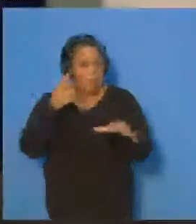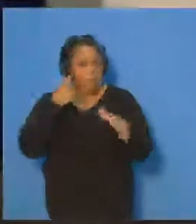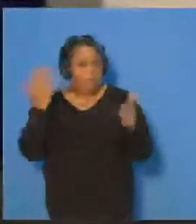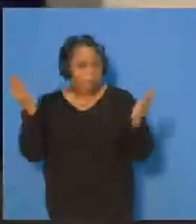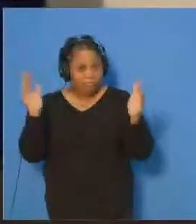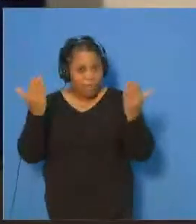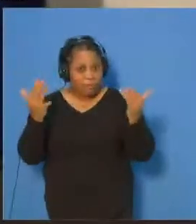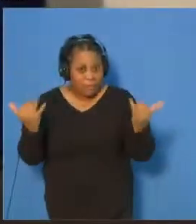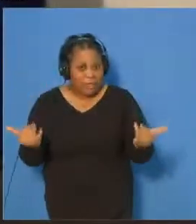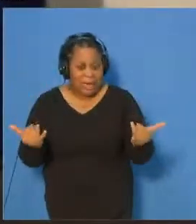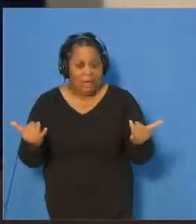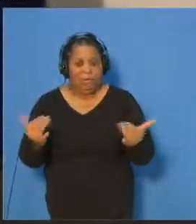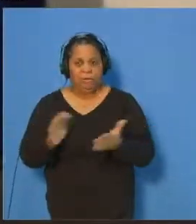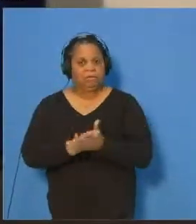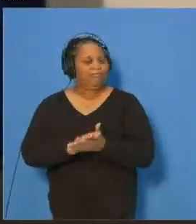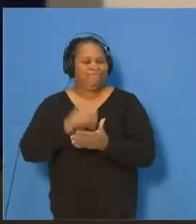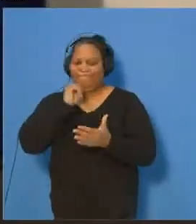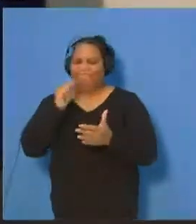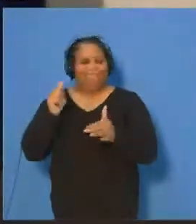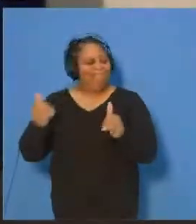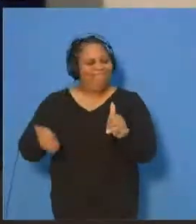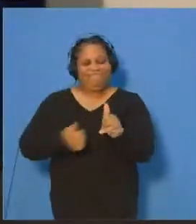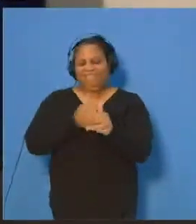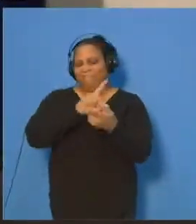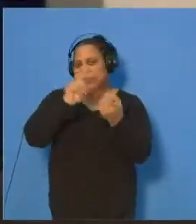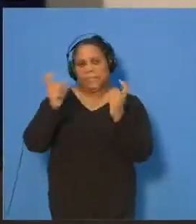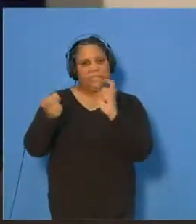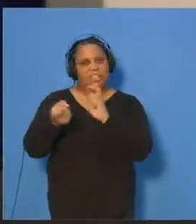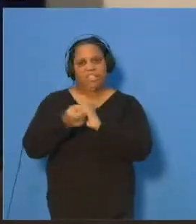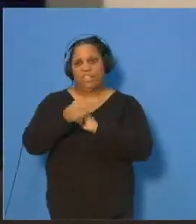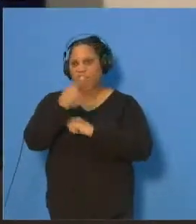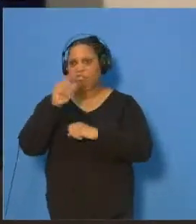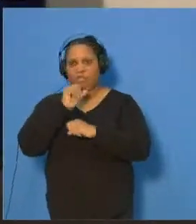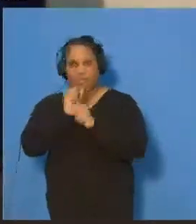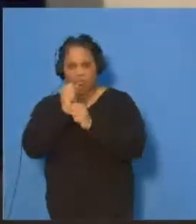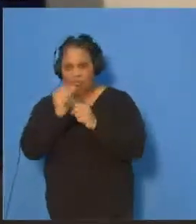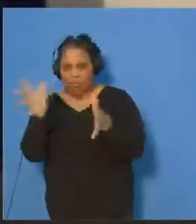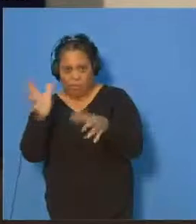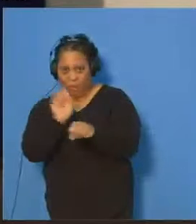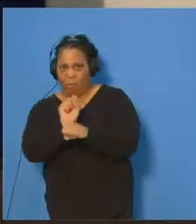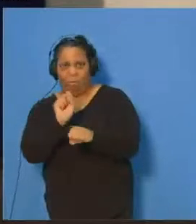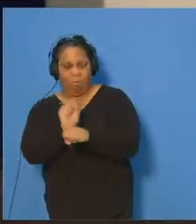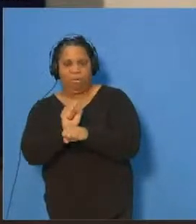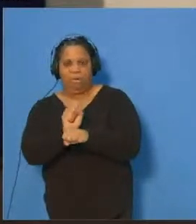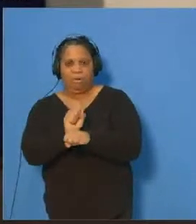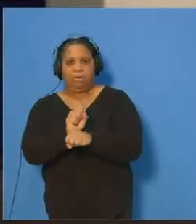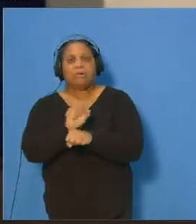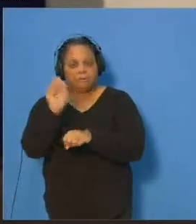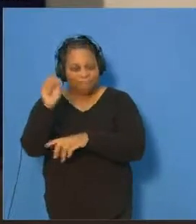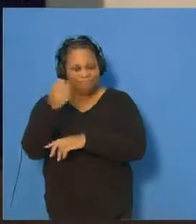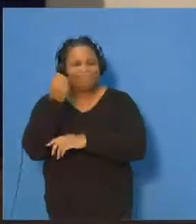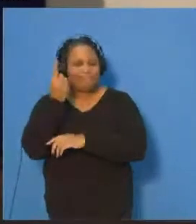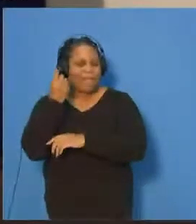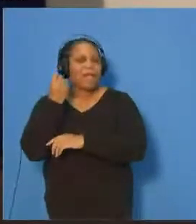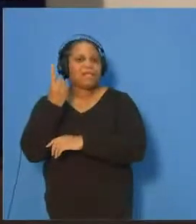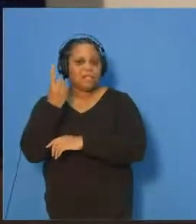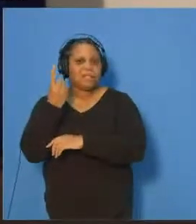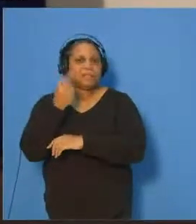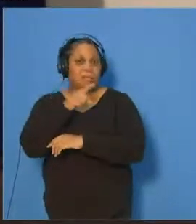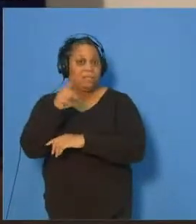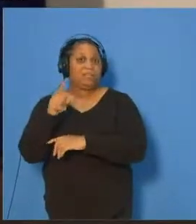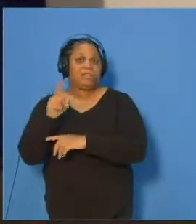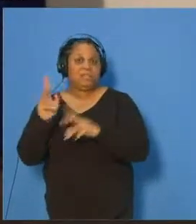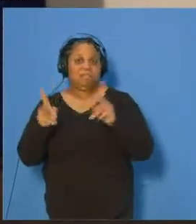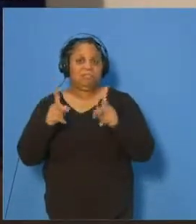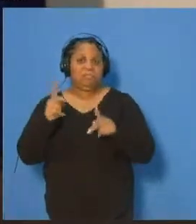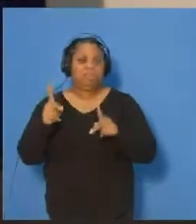No, I have not kept up with the change in those who are unemployed. And do understand that some of those persons who